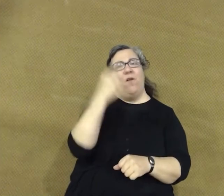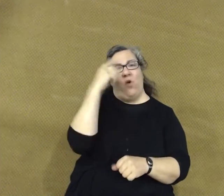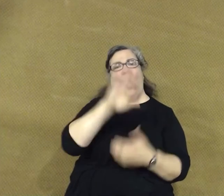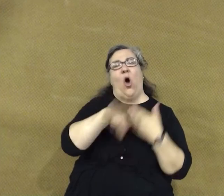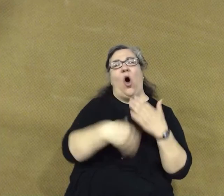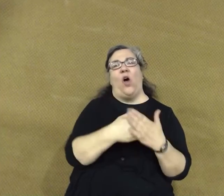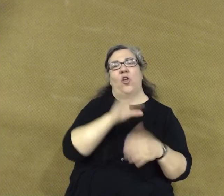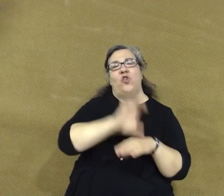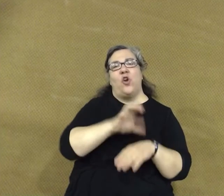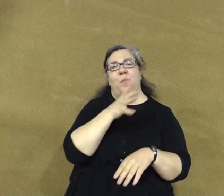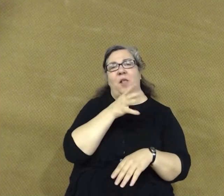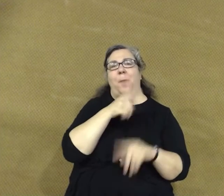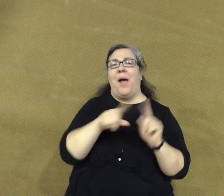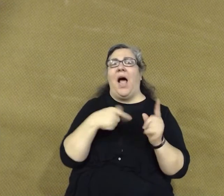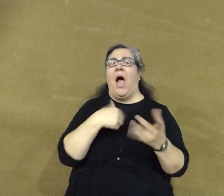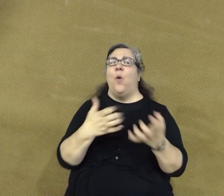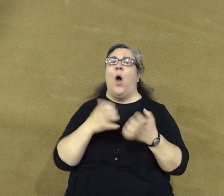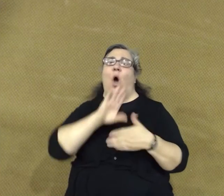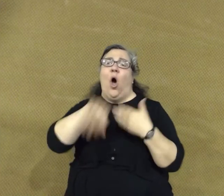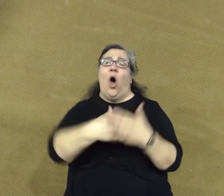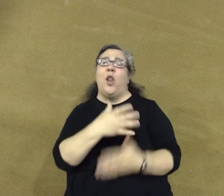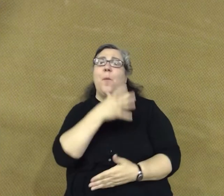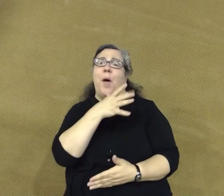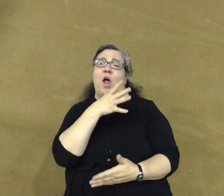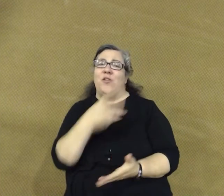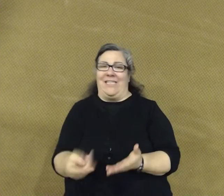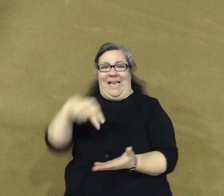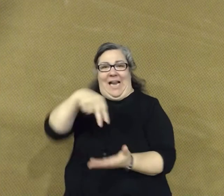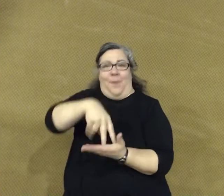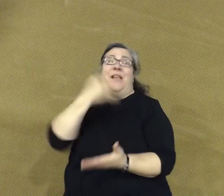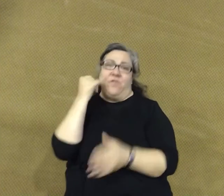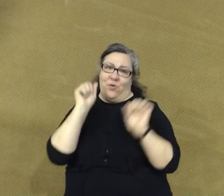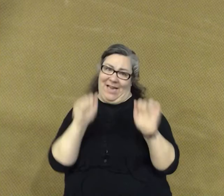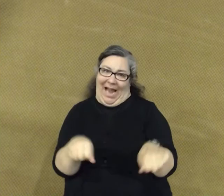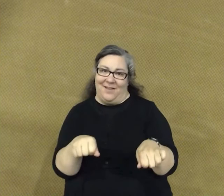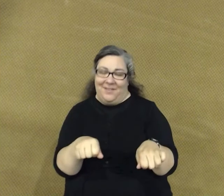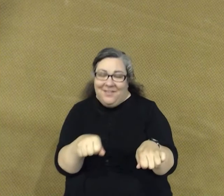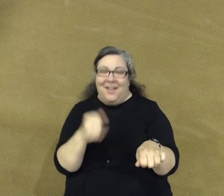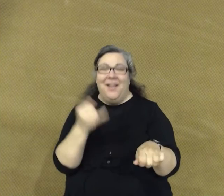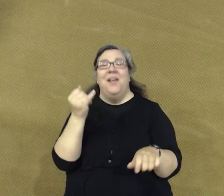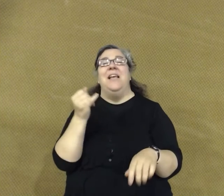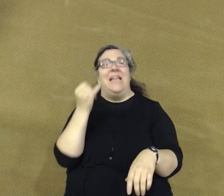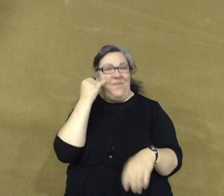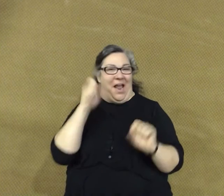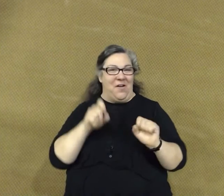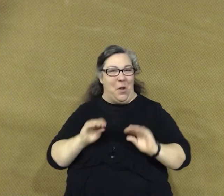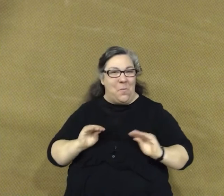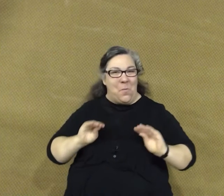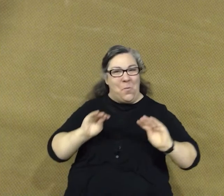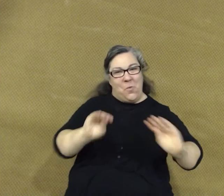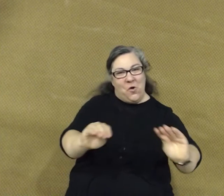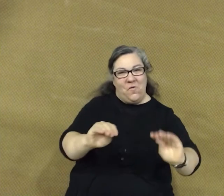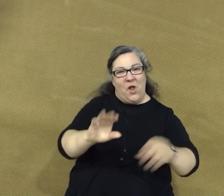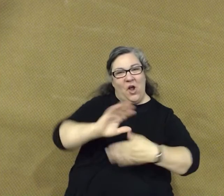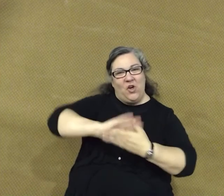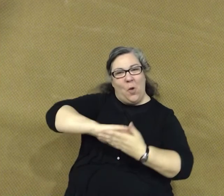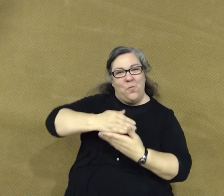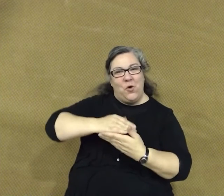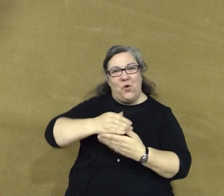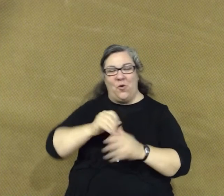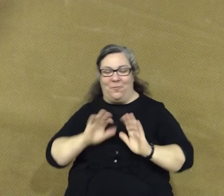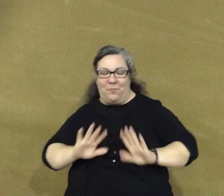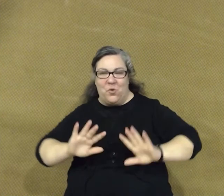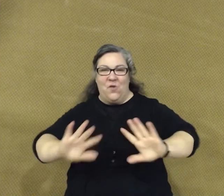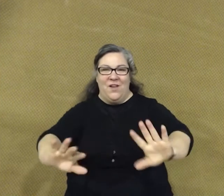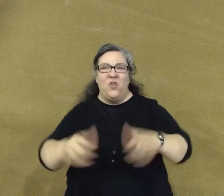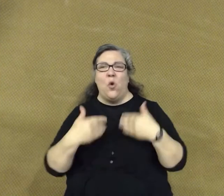of the mothers to stand up, if you can, where you are. And if you got to move the computer or the screen, just stand